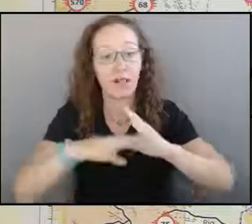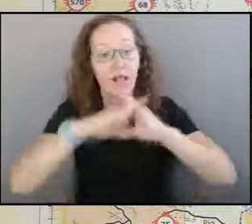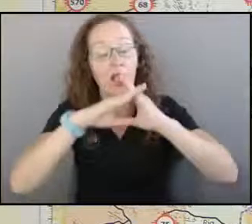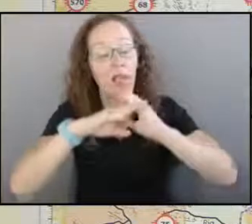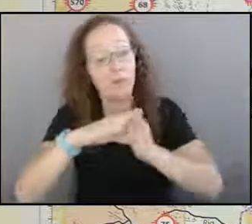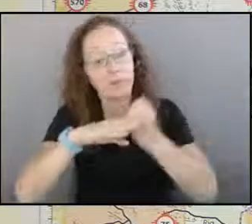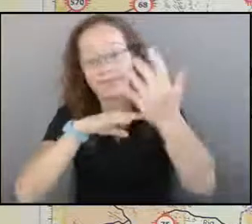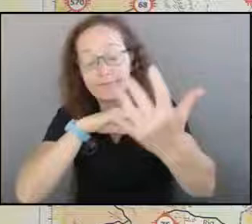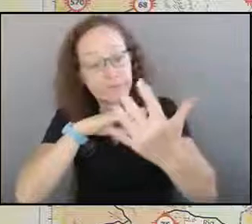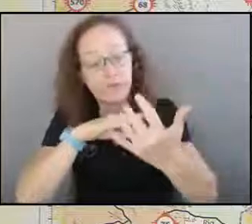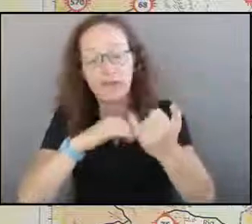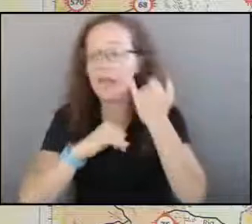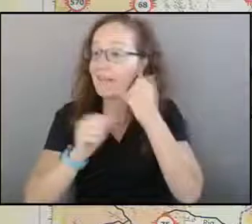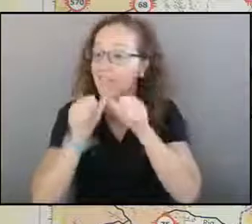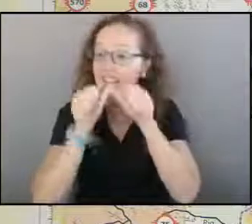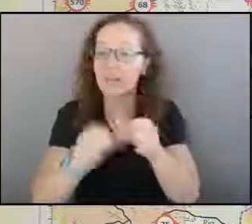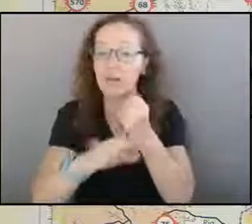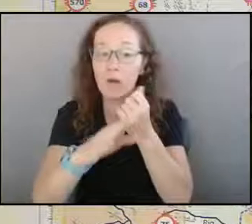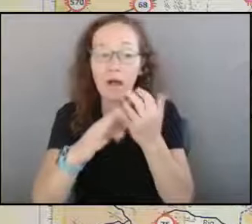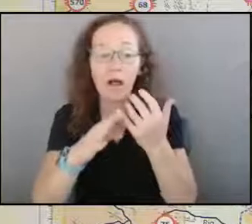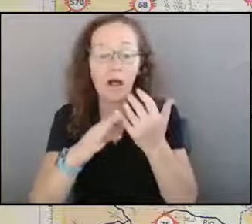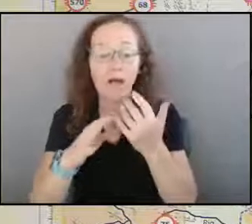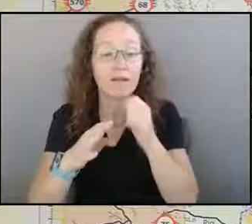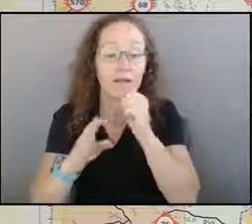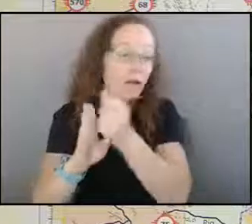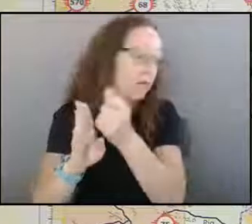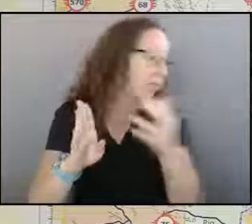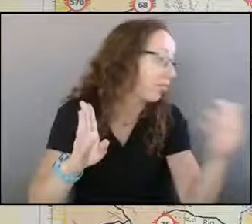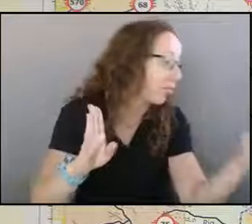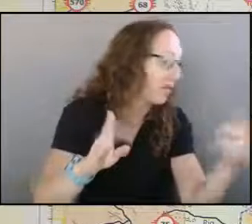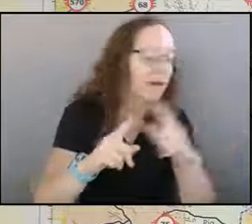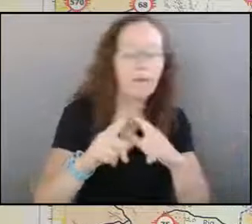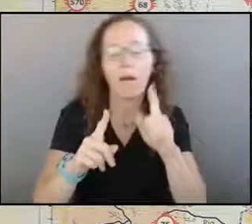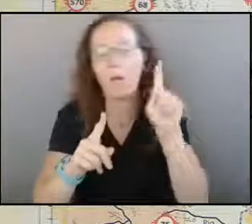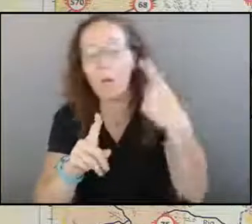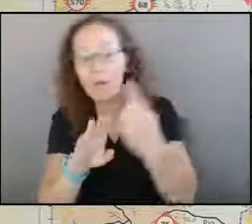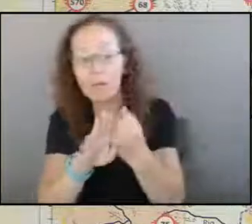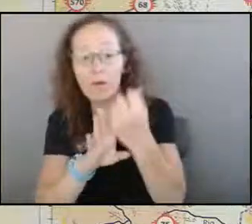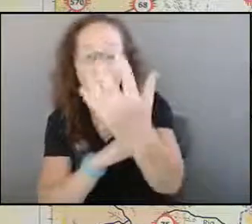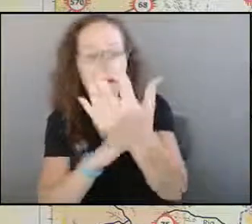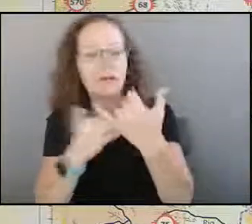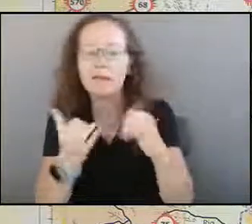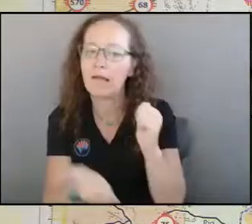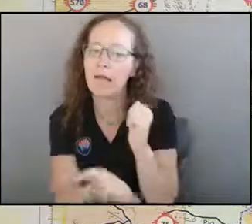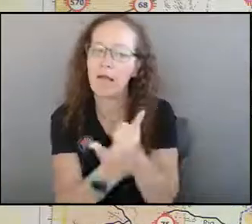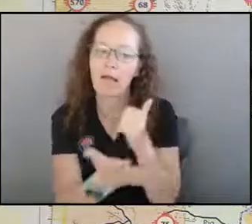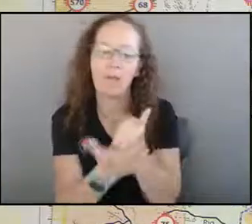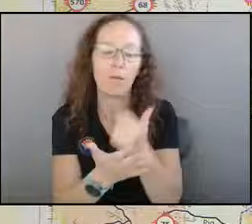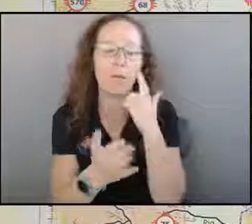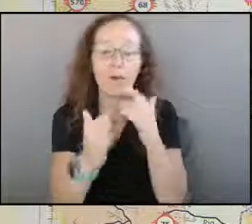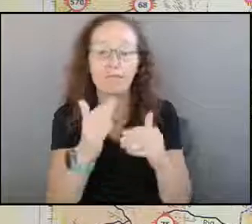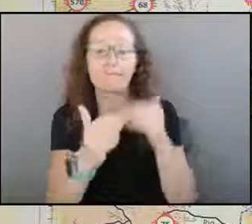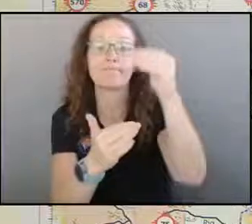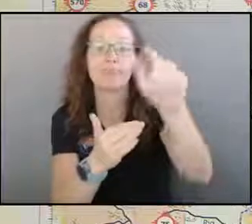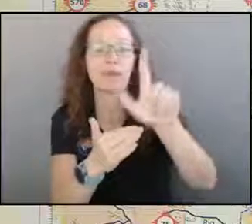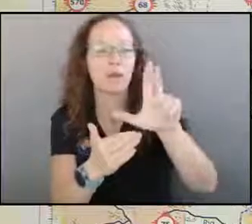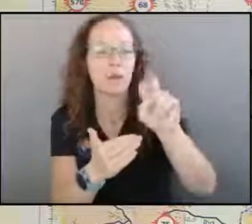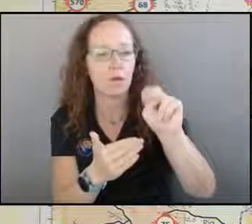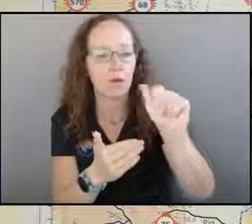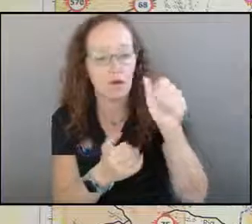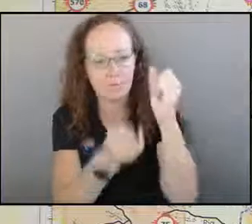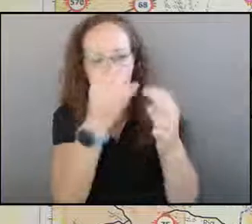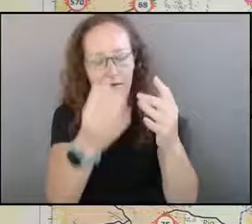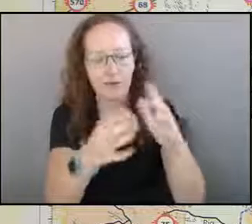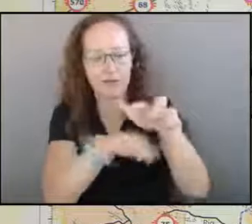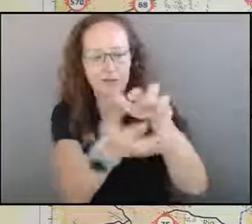movement, it buys us a lot, especially with the Luna fire scar right out in front of it, in preventing the northerly spread. All right,